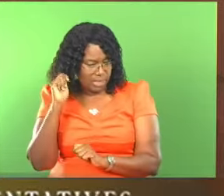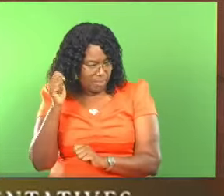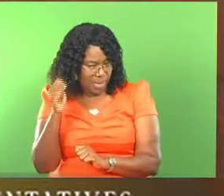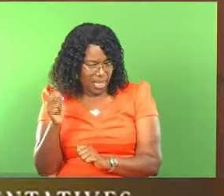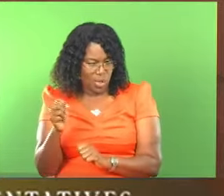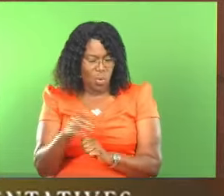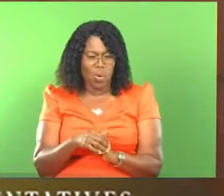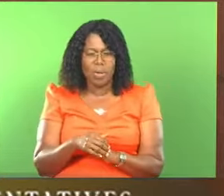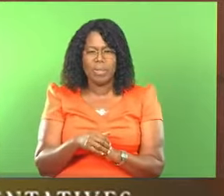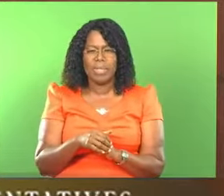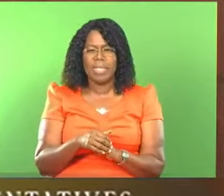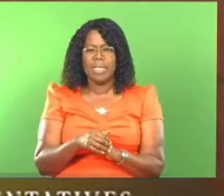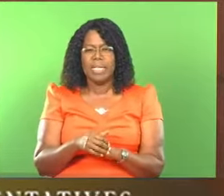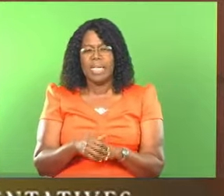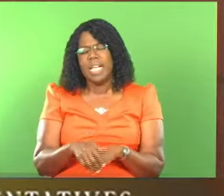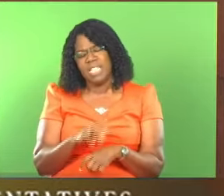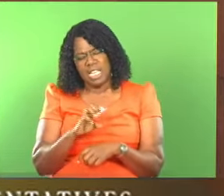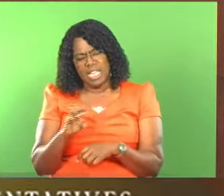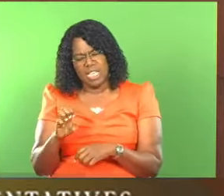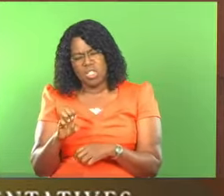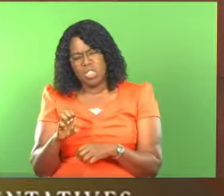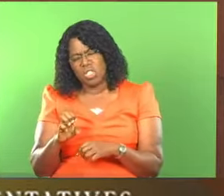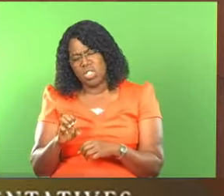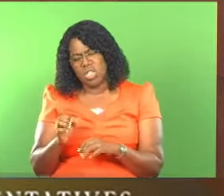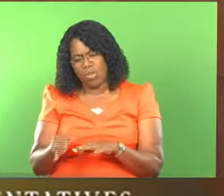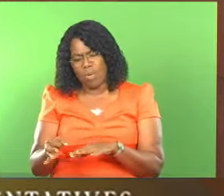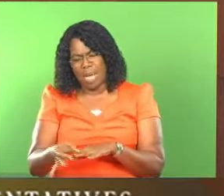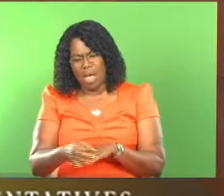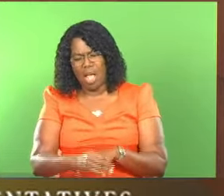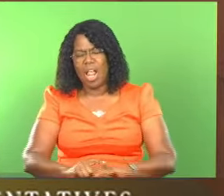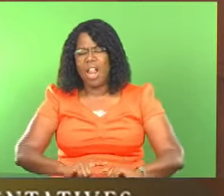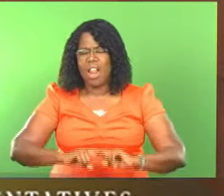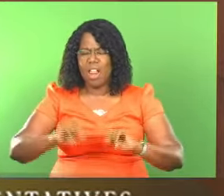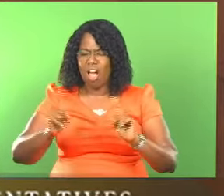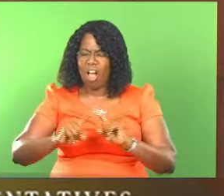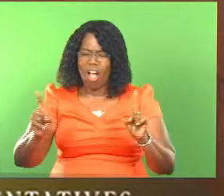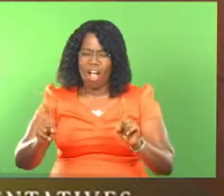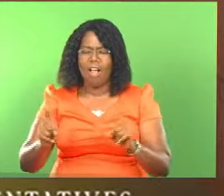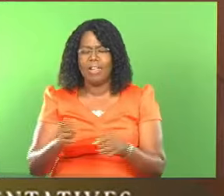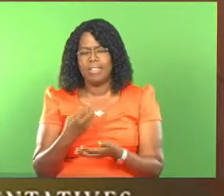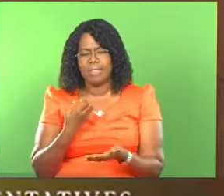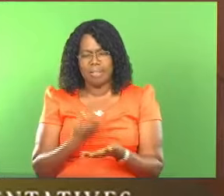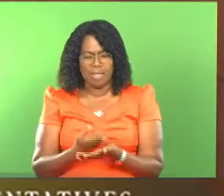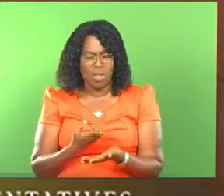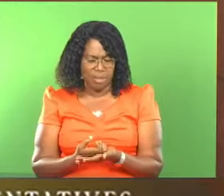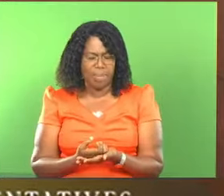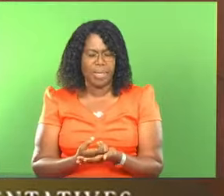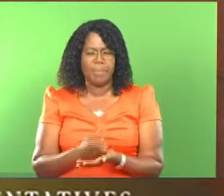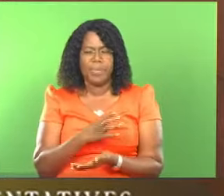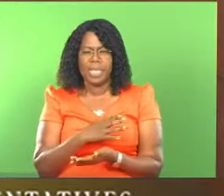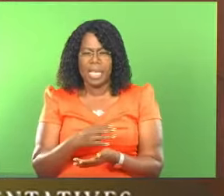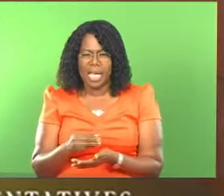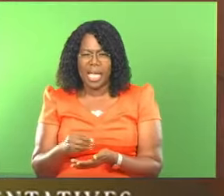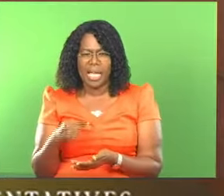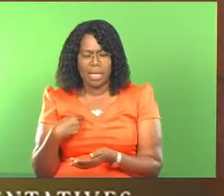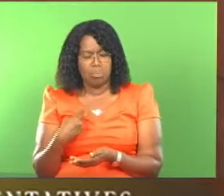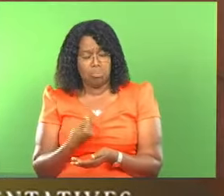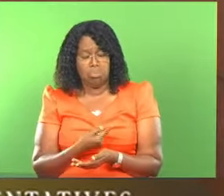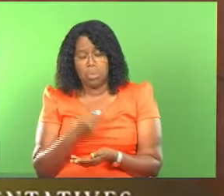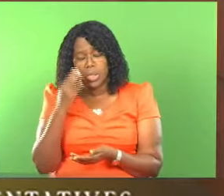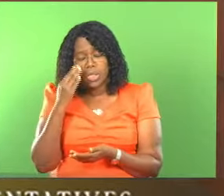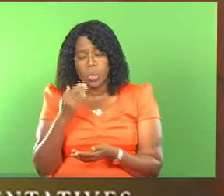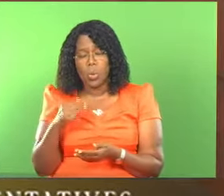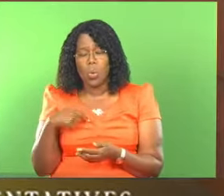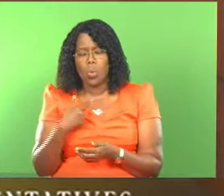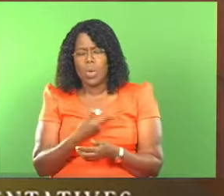Eastern Caribbean's largest economy, and we see it as a gateway to CARICOM and a gateway to Latin America.